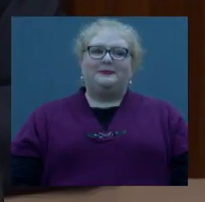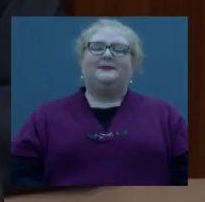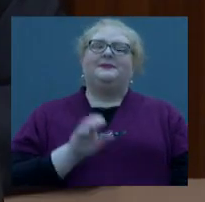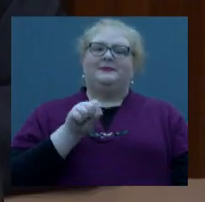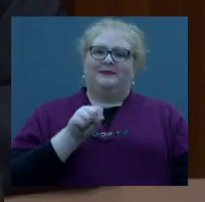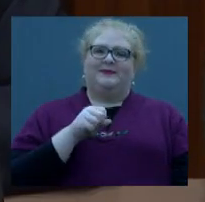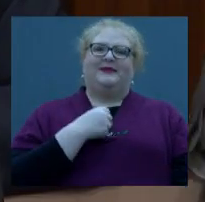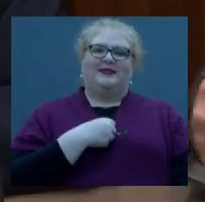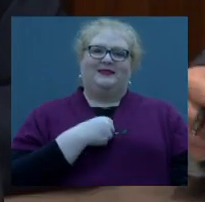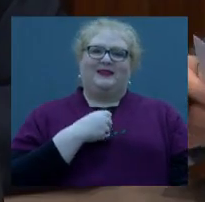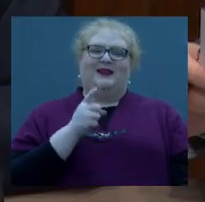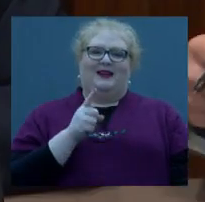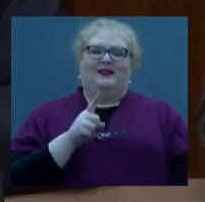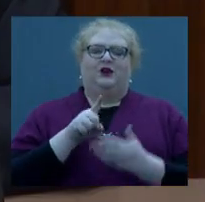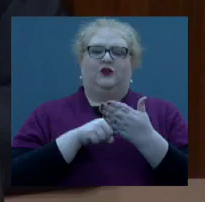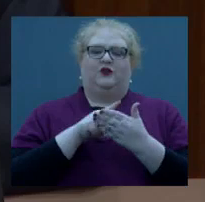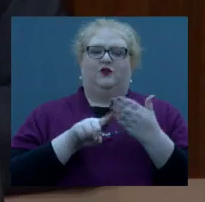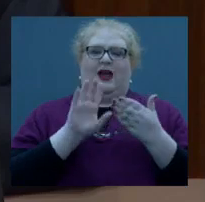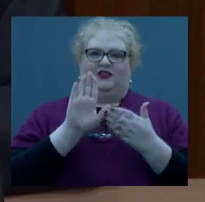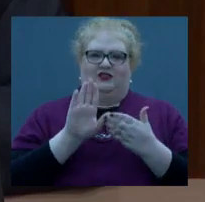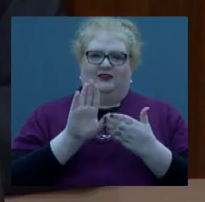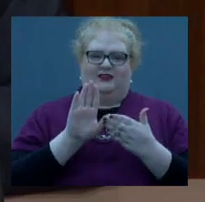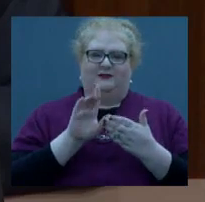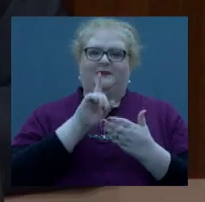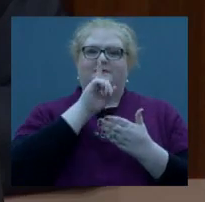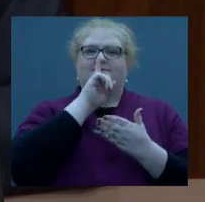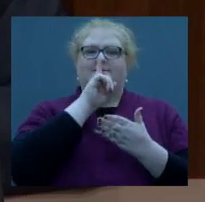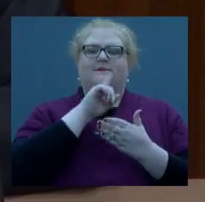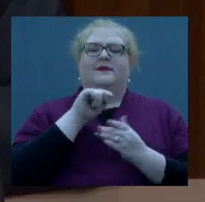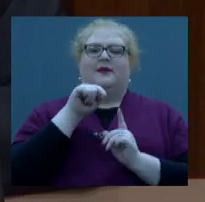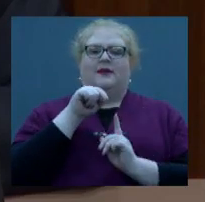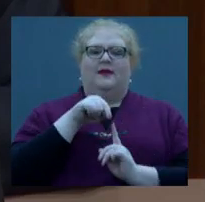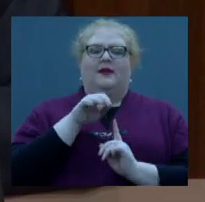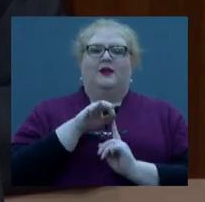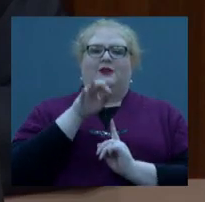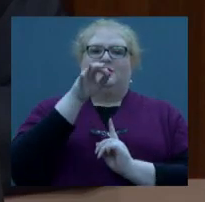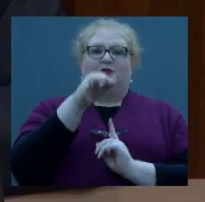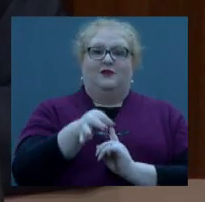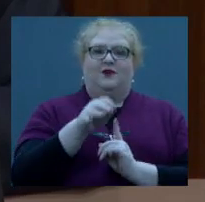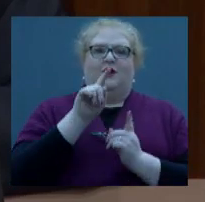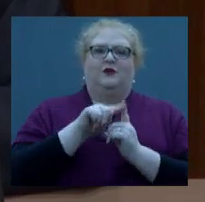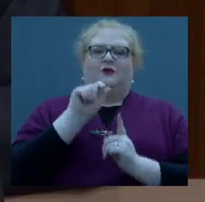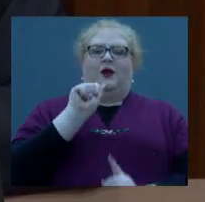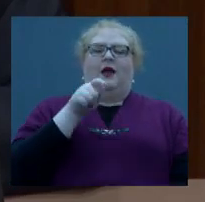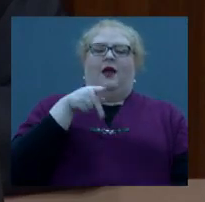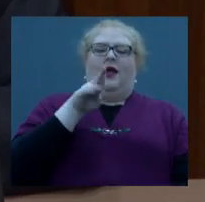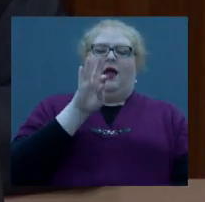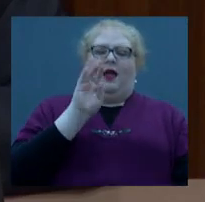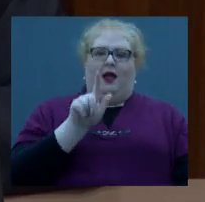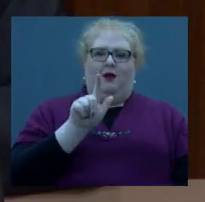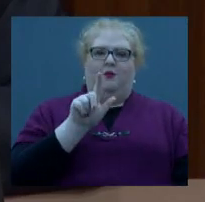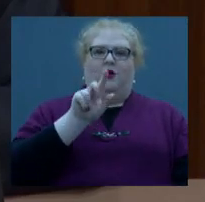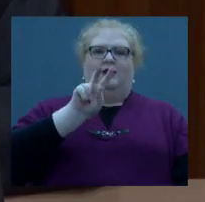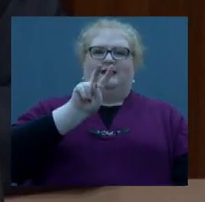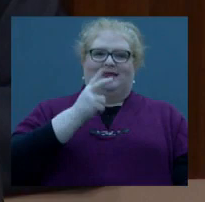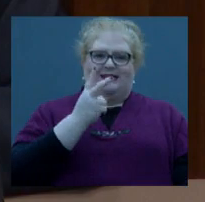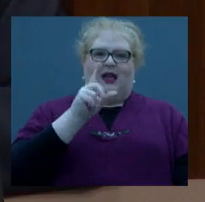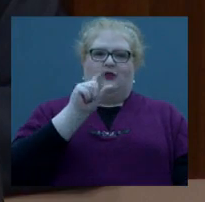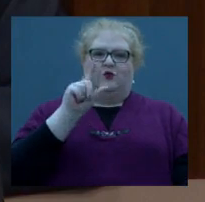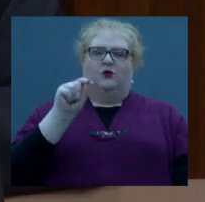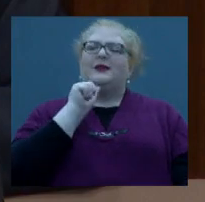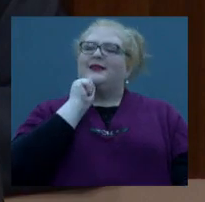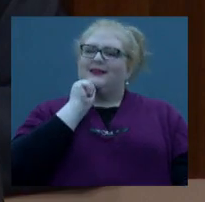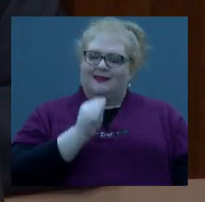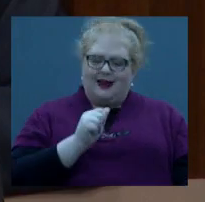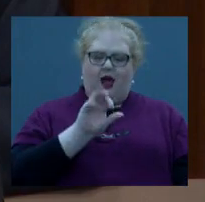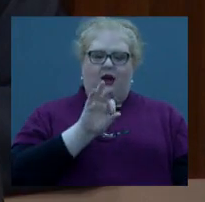Yes, I'm sorry. Thank you. We have a correction. Correction on that. That will be deferred until April 2nd, 2020, not the February